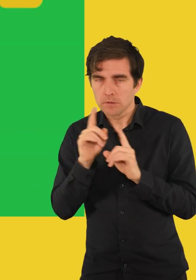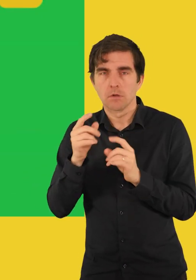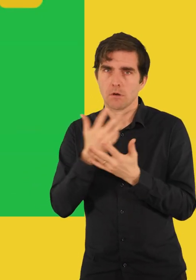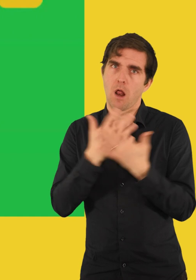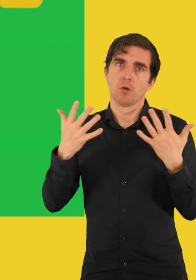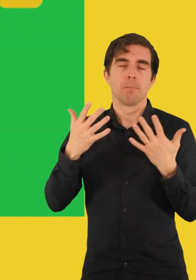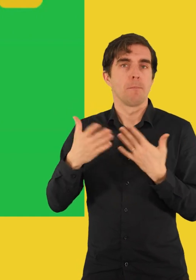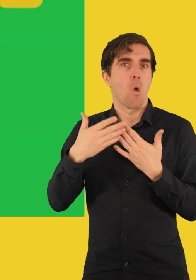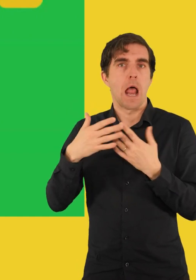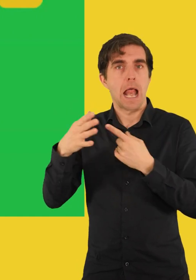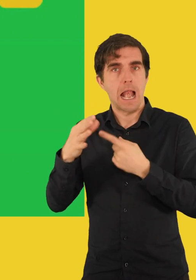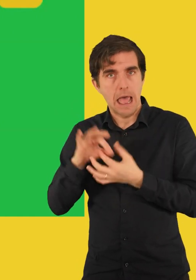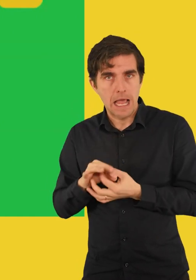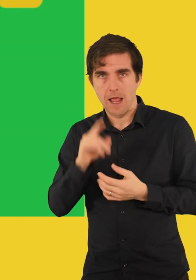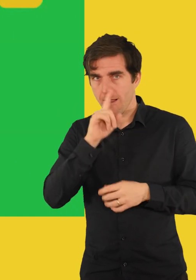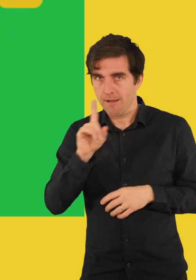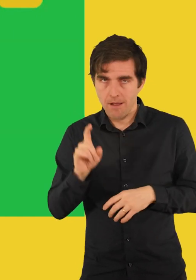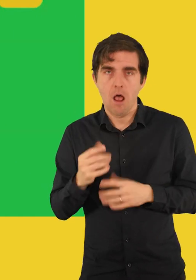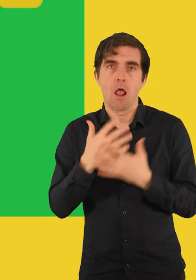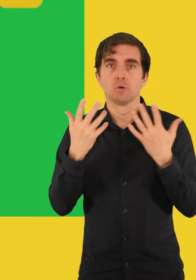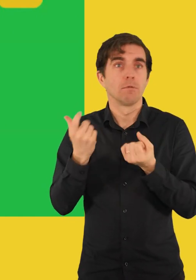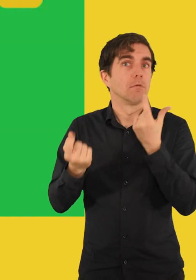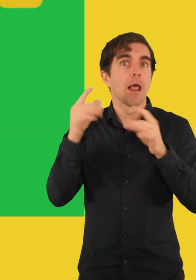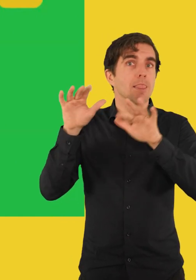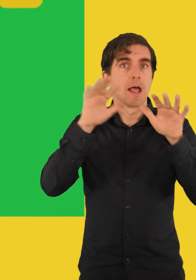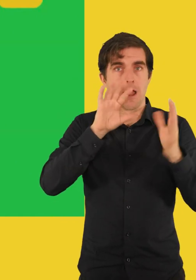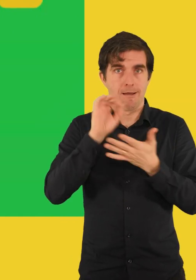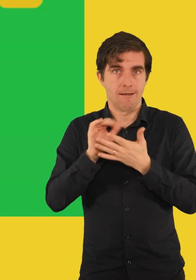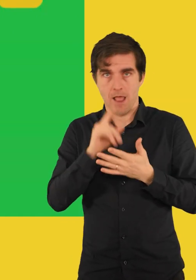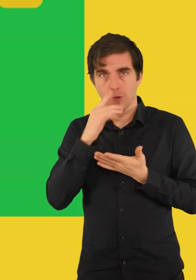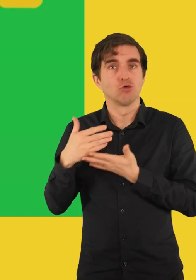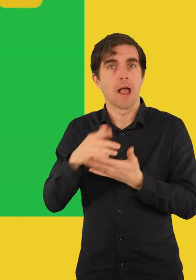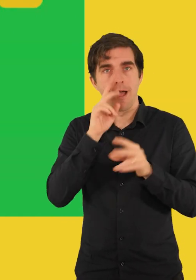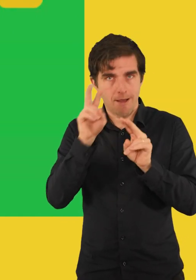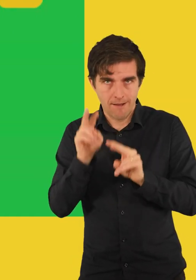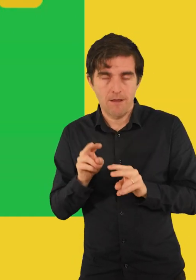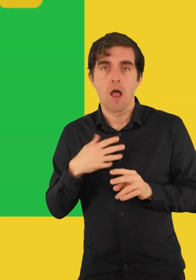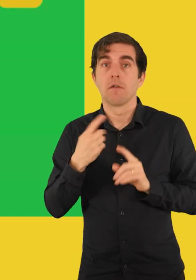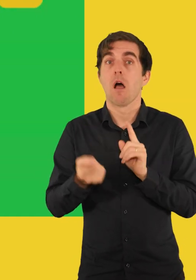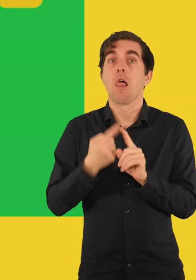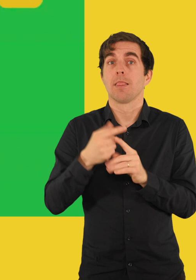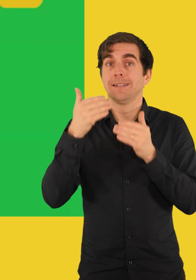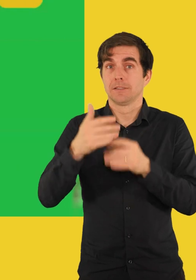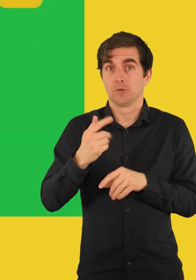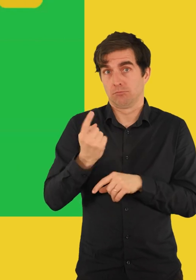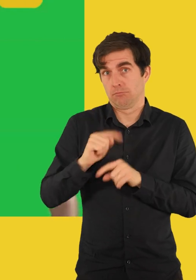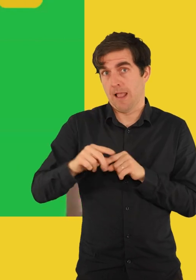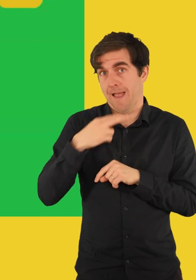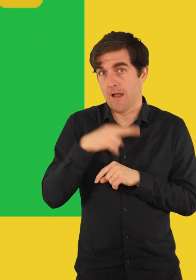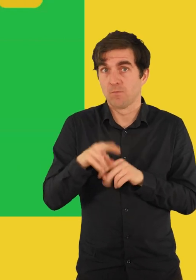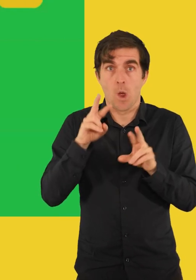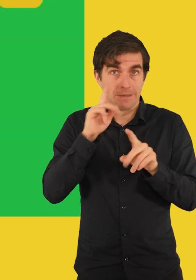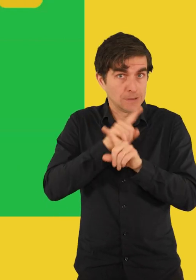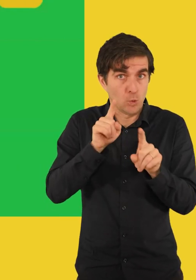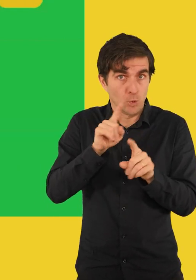lot more and follow a lot more links and details to a lot of the case studies that were shared today. We have another session coming in the afternoon,